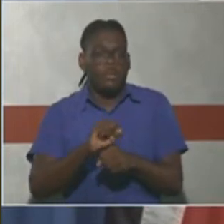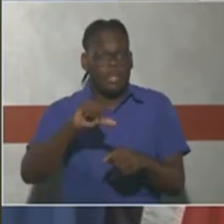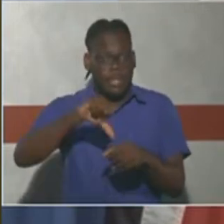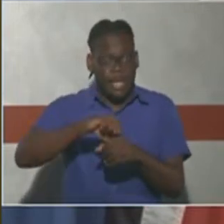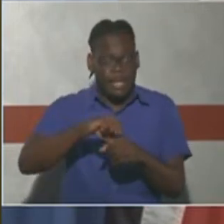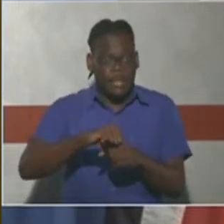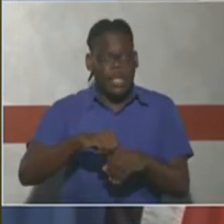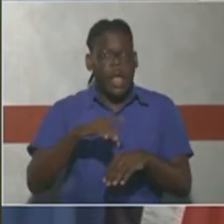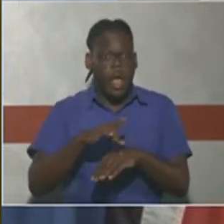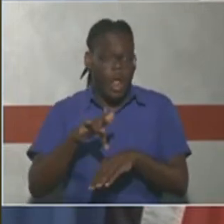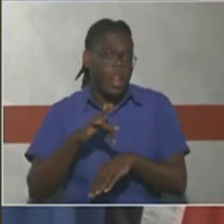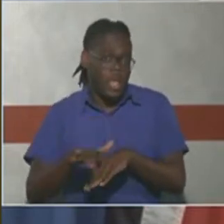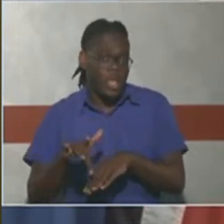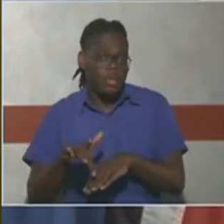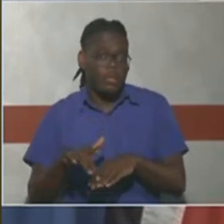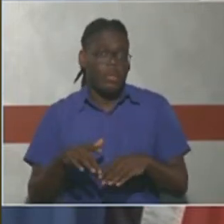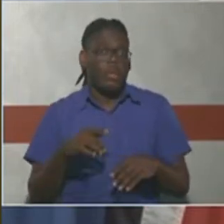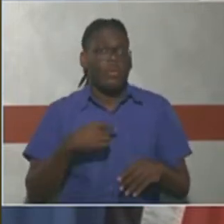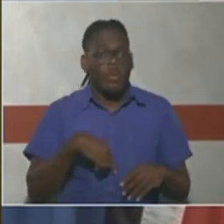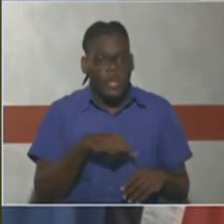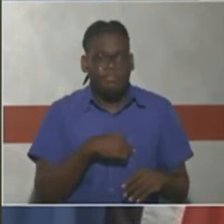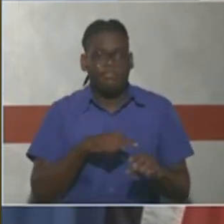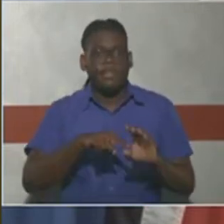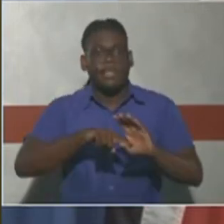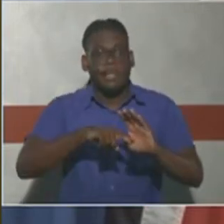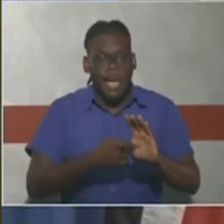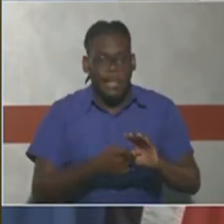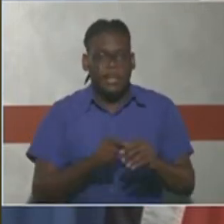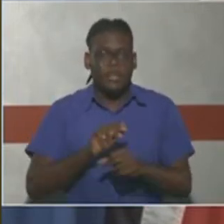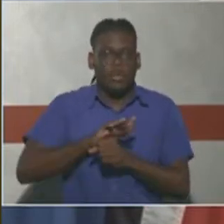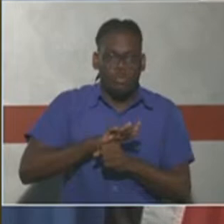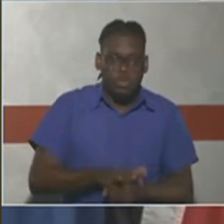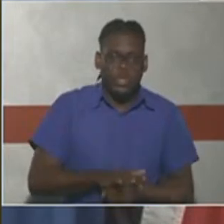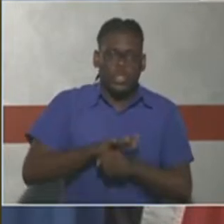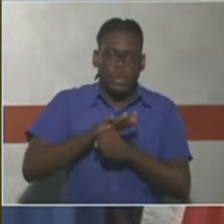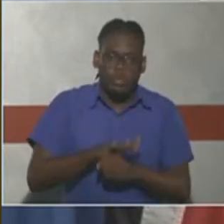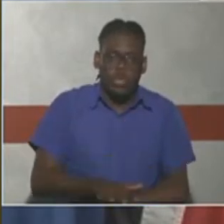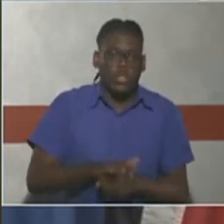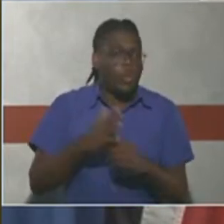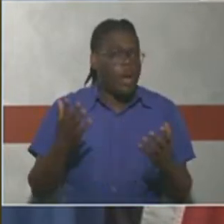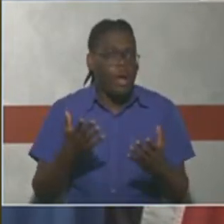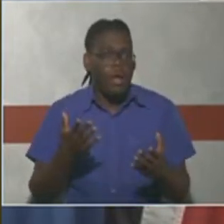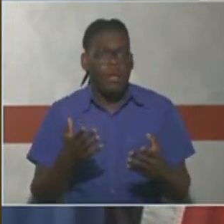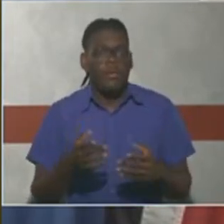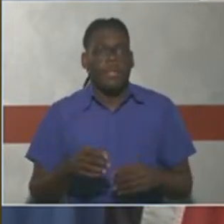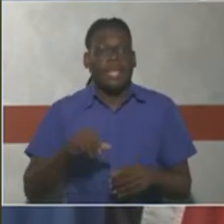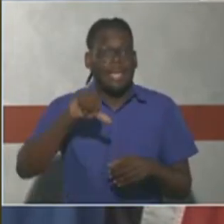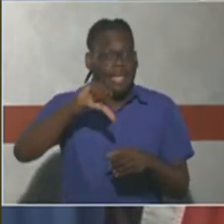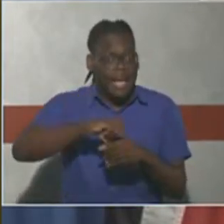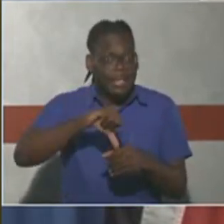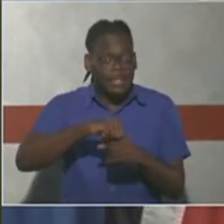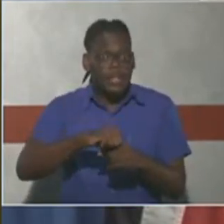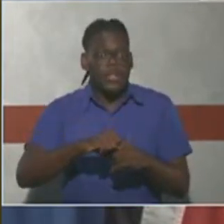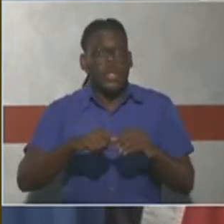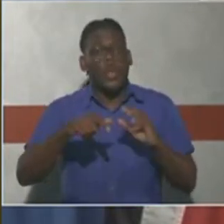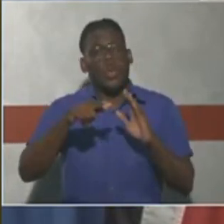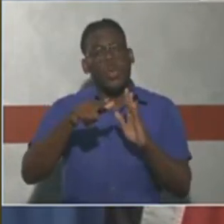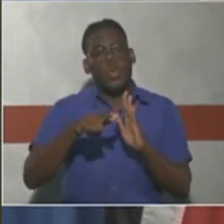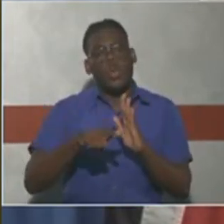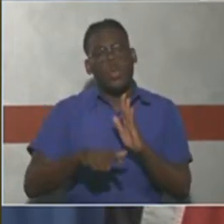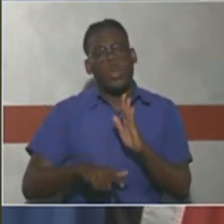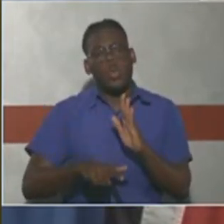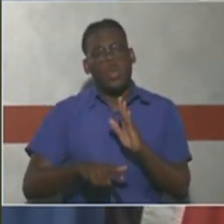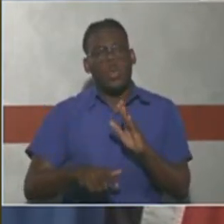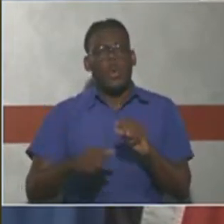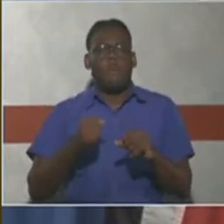started compressing the low-pressure gas offshore. And we had natural gas policy where we no longer flared gas, but we put the